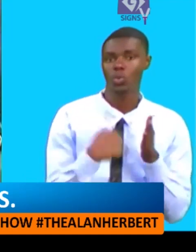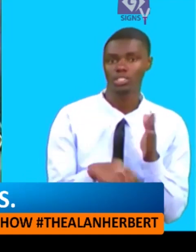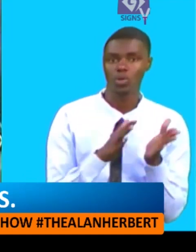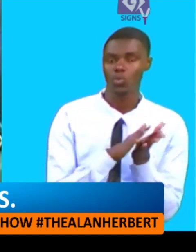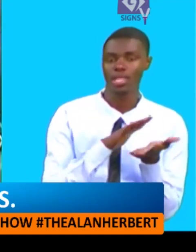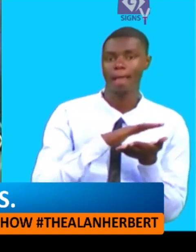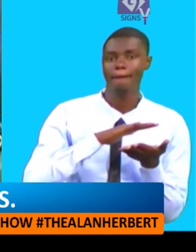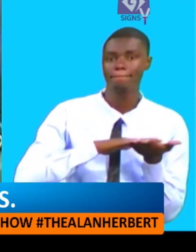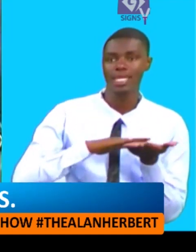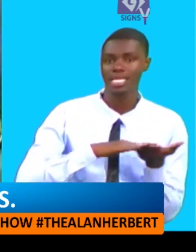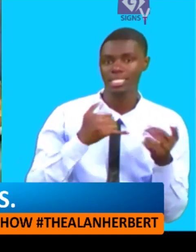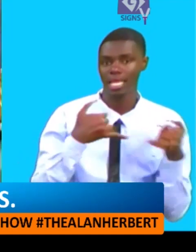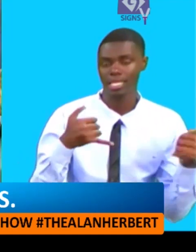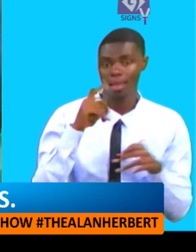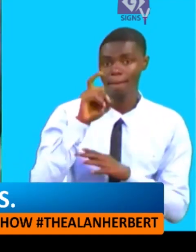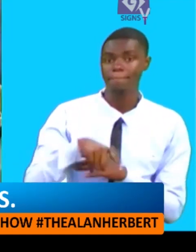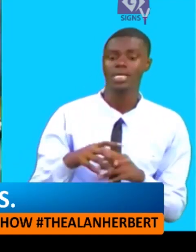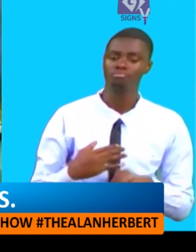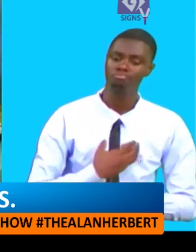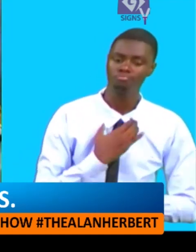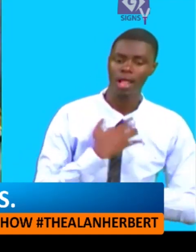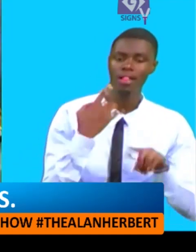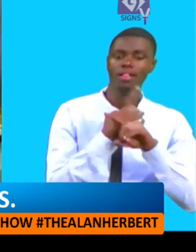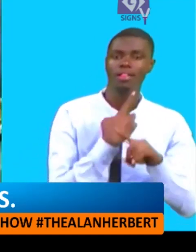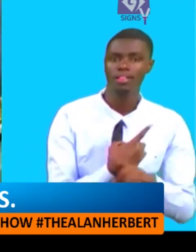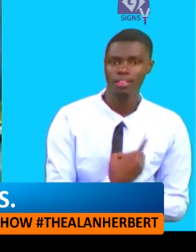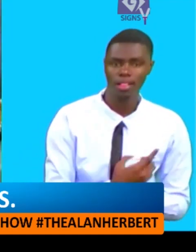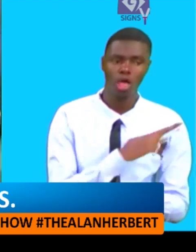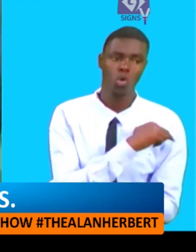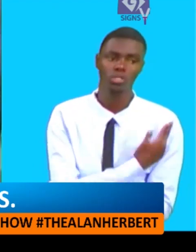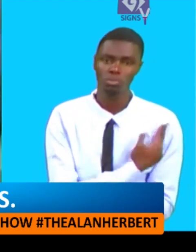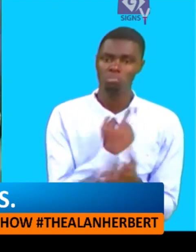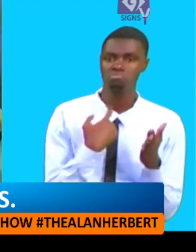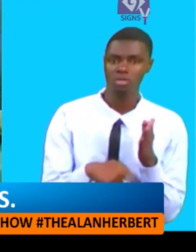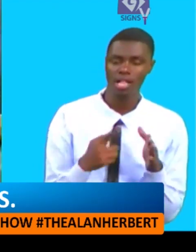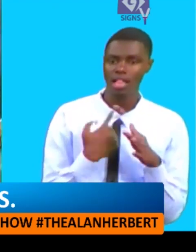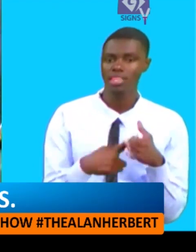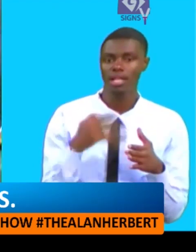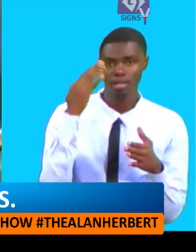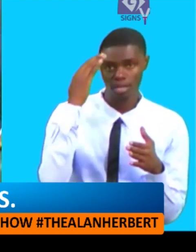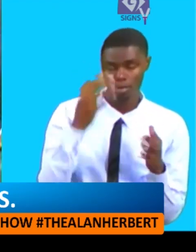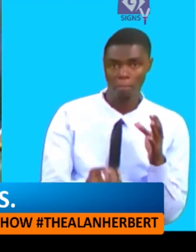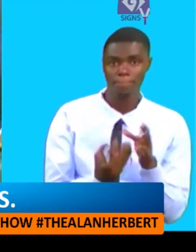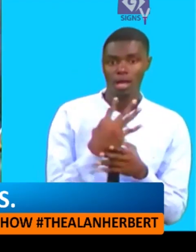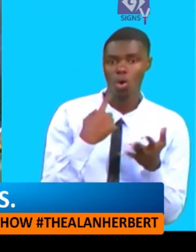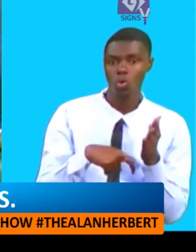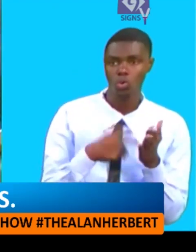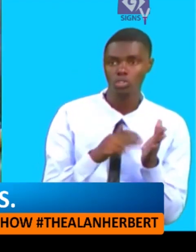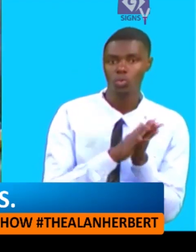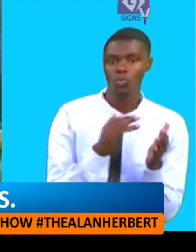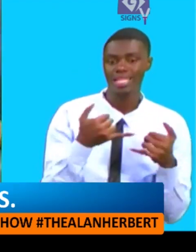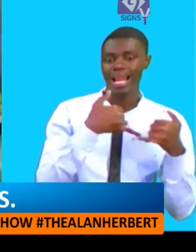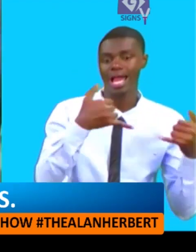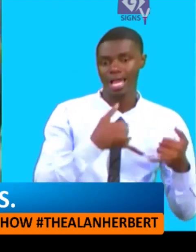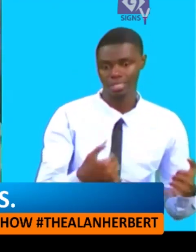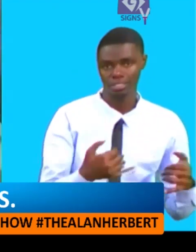with baselines. So we love to visit different cost centers and come up with cost for every line item.